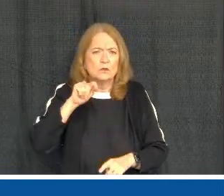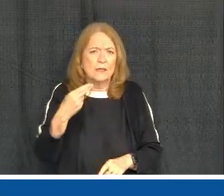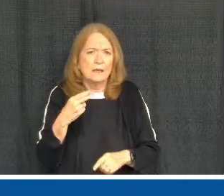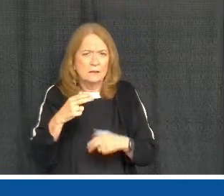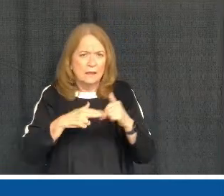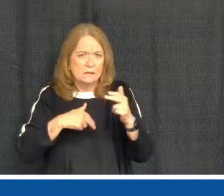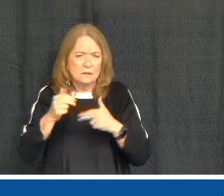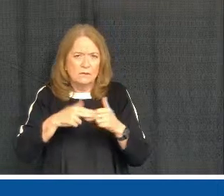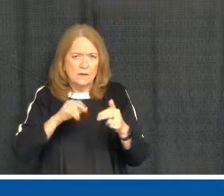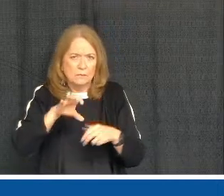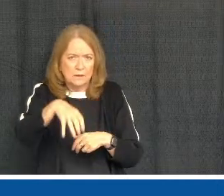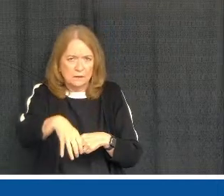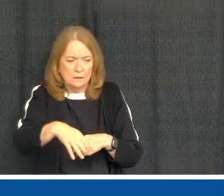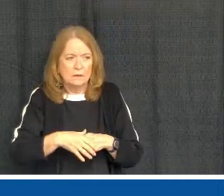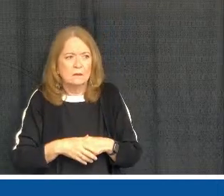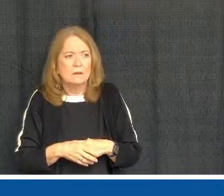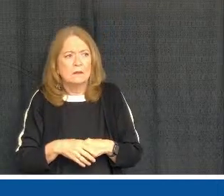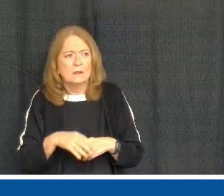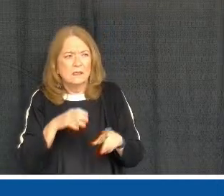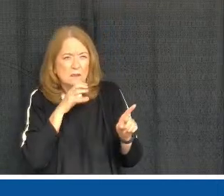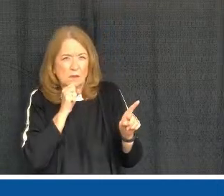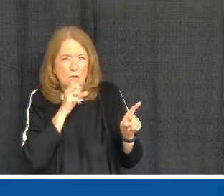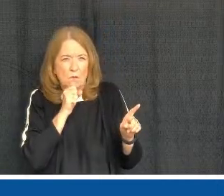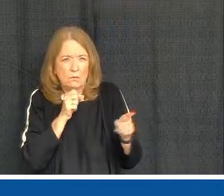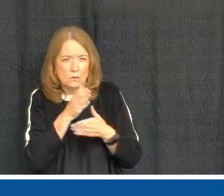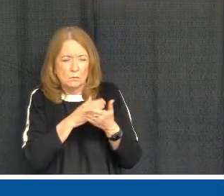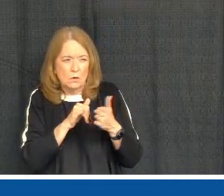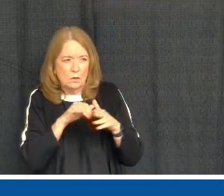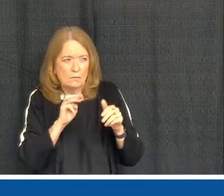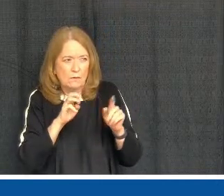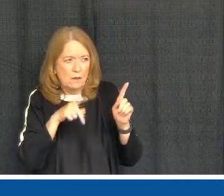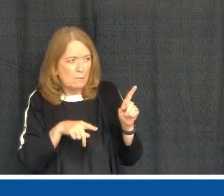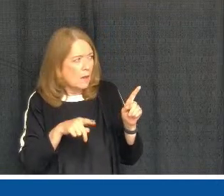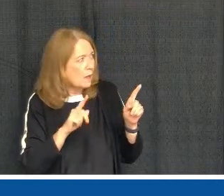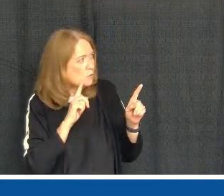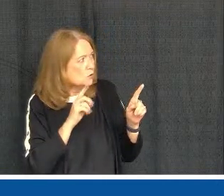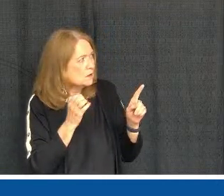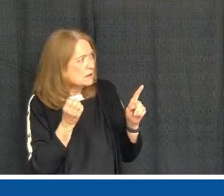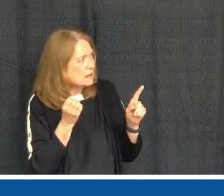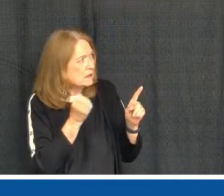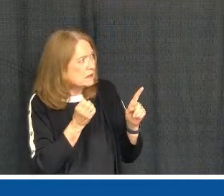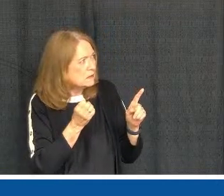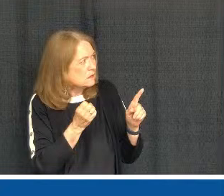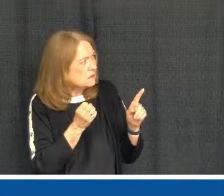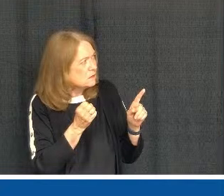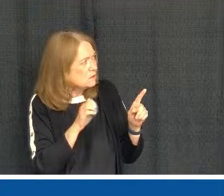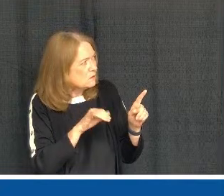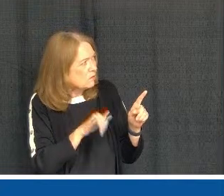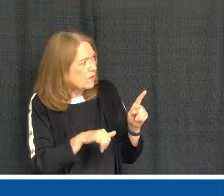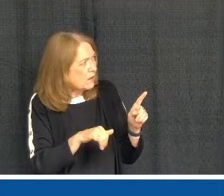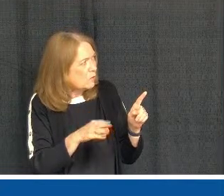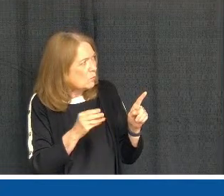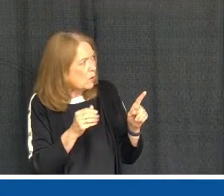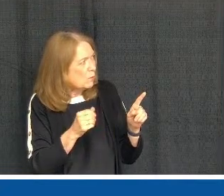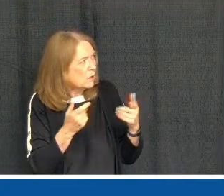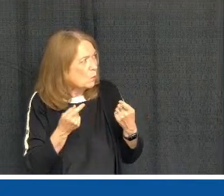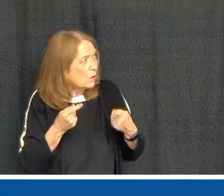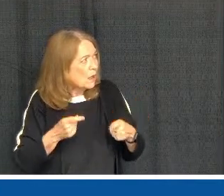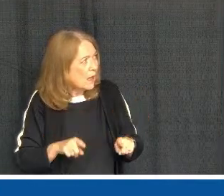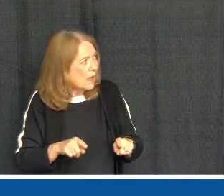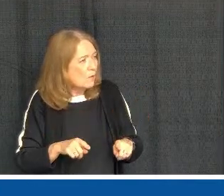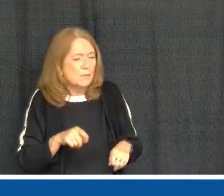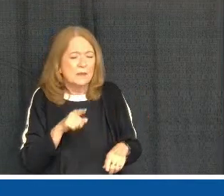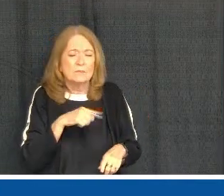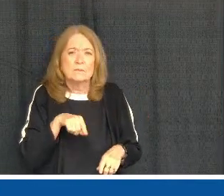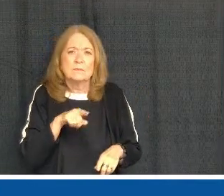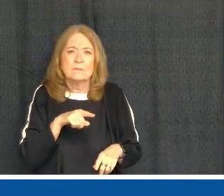the orange R4 piece just to the west of there. What has happened is that